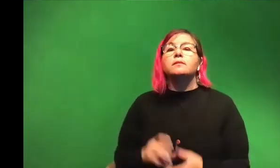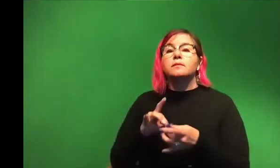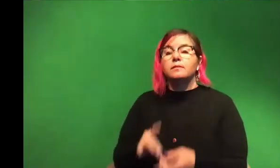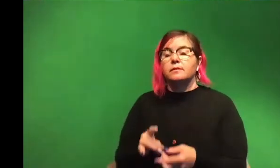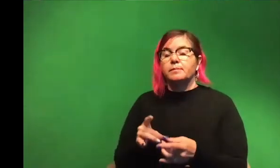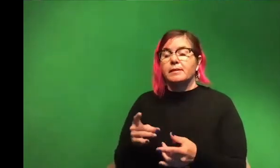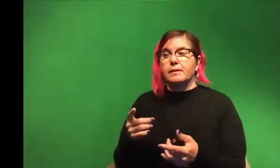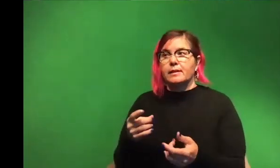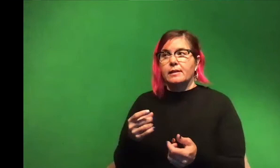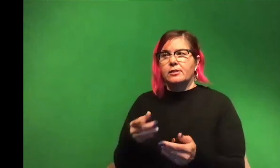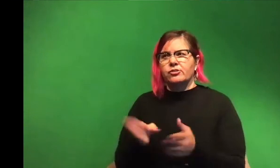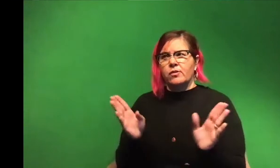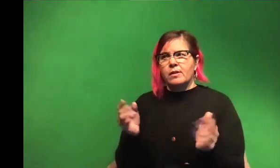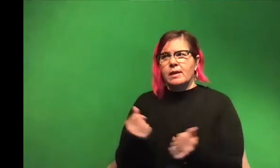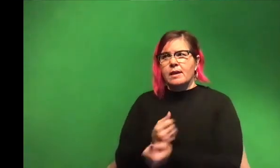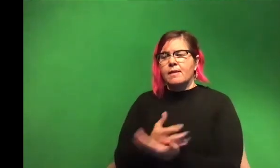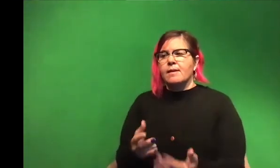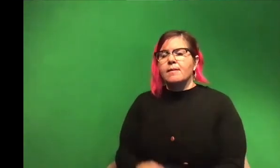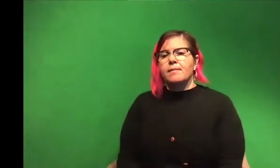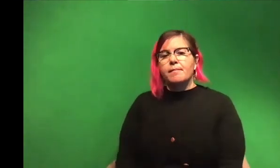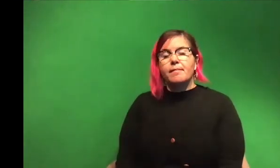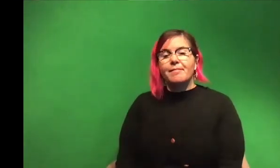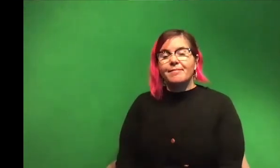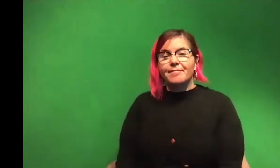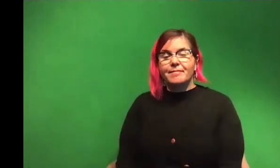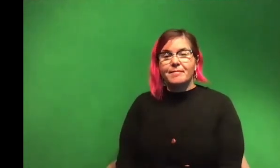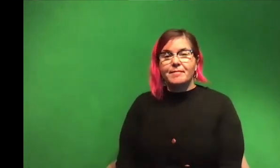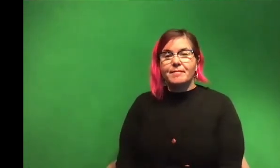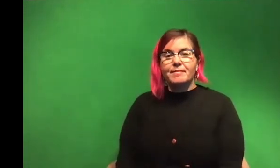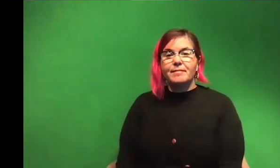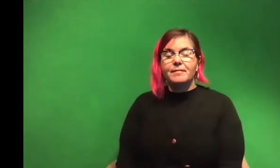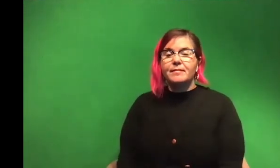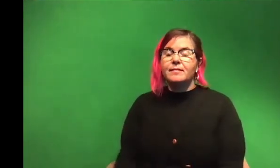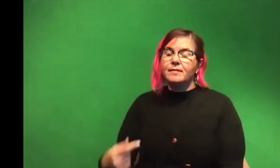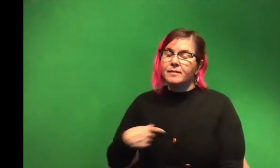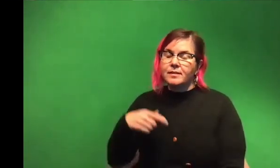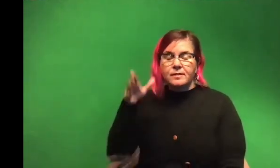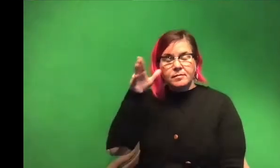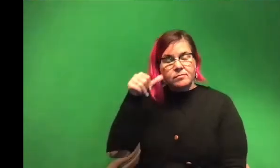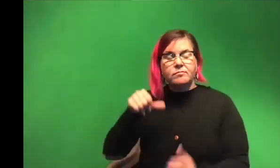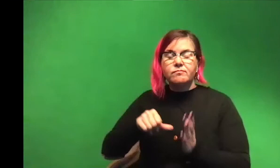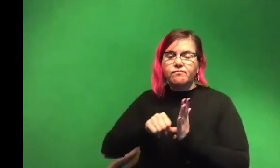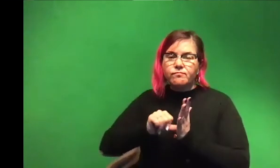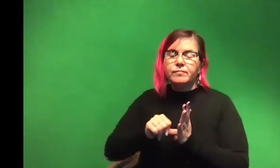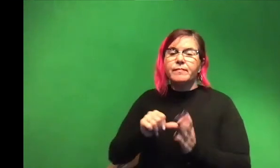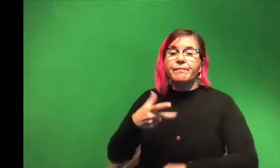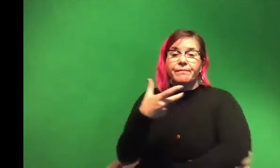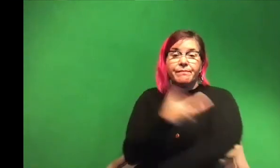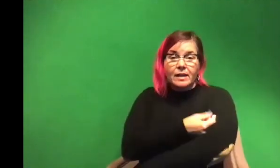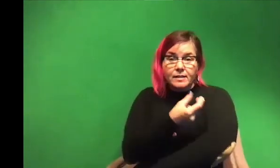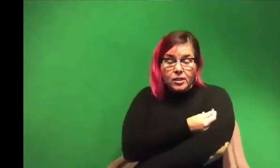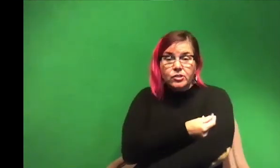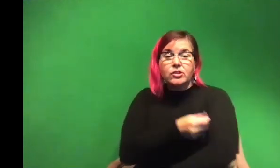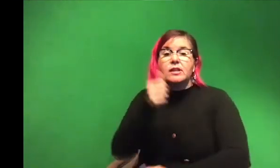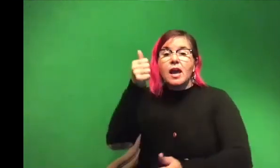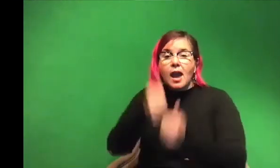know about in general, um, my hill to die on would definitely be vaccinations. Oh, yeah.